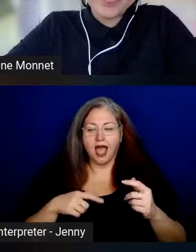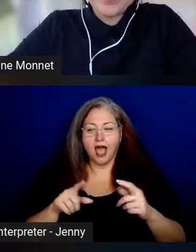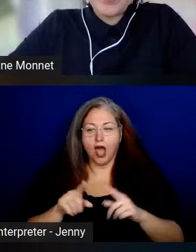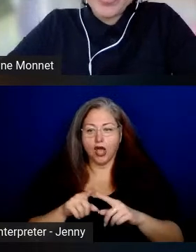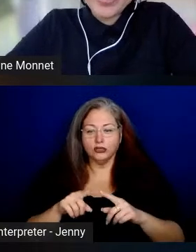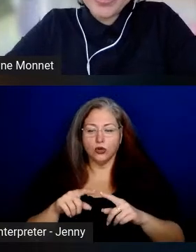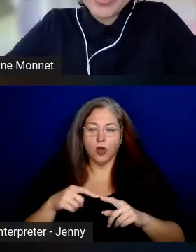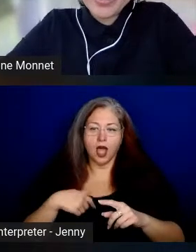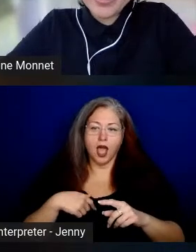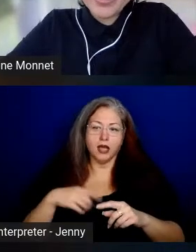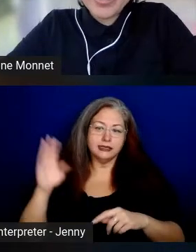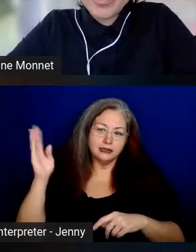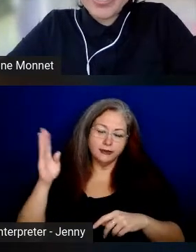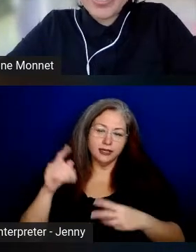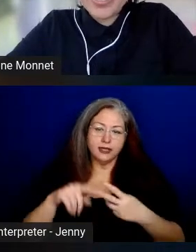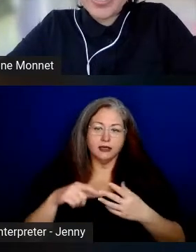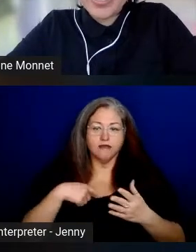speak